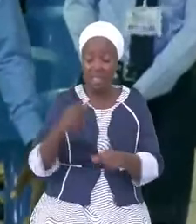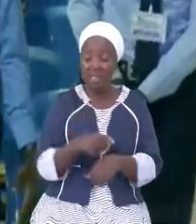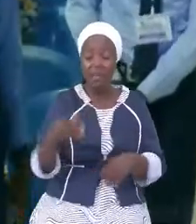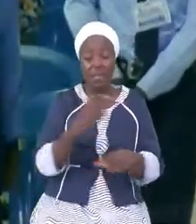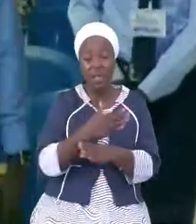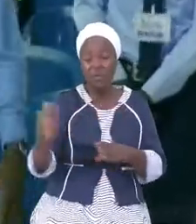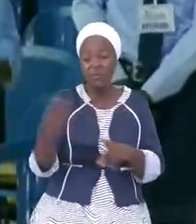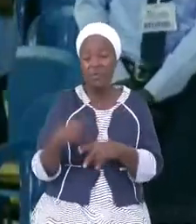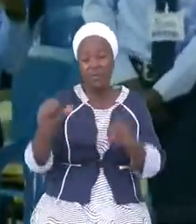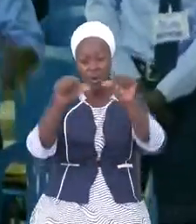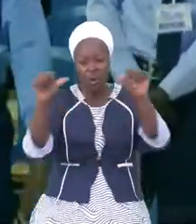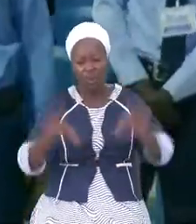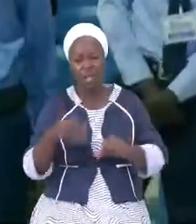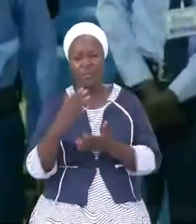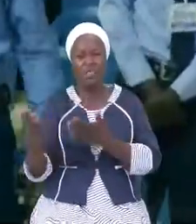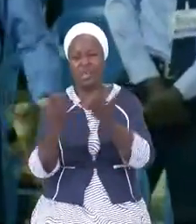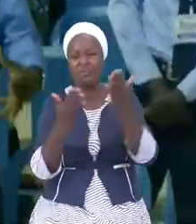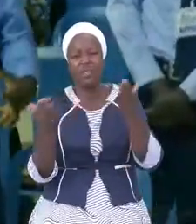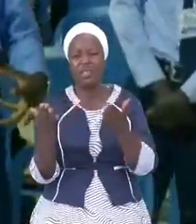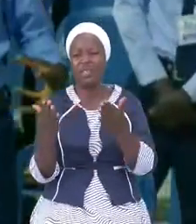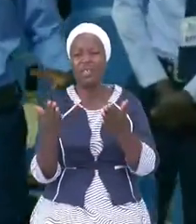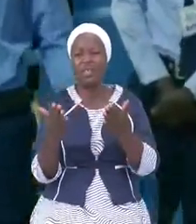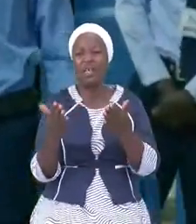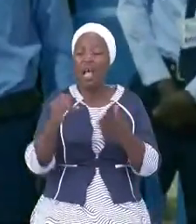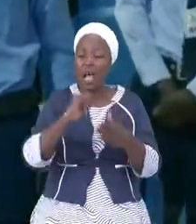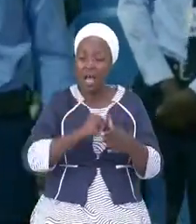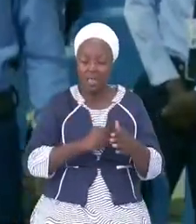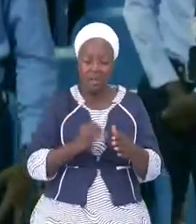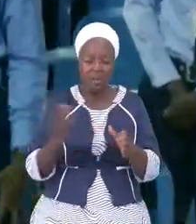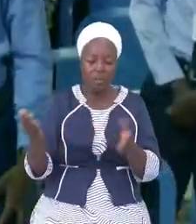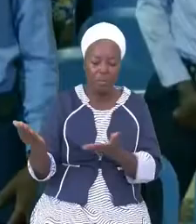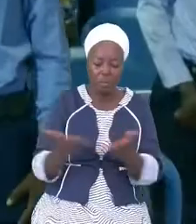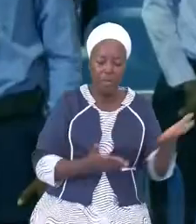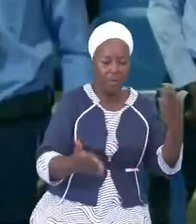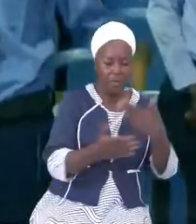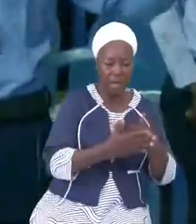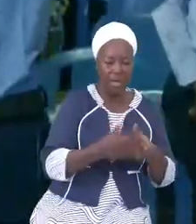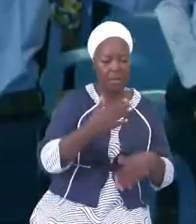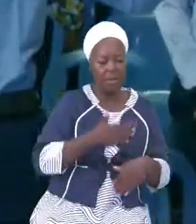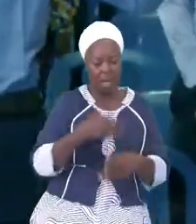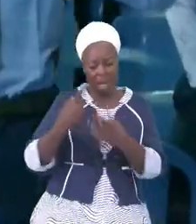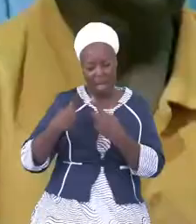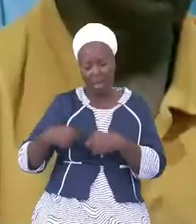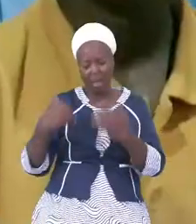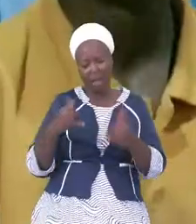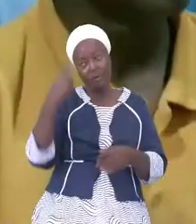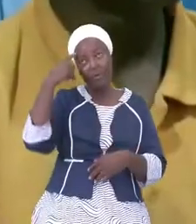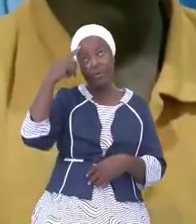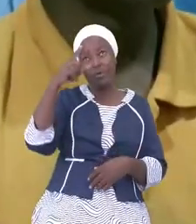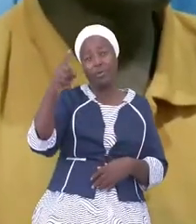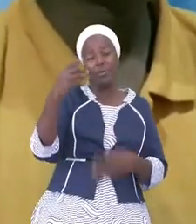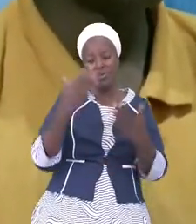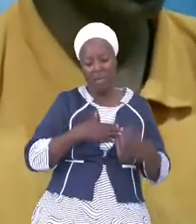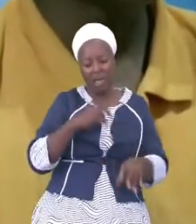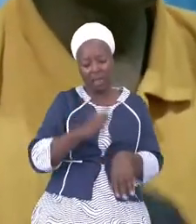the altar of sacrifice. I restore my heart now for you. My time now for